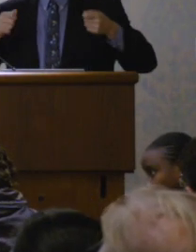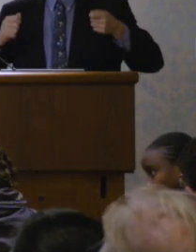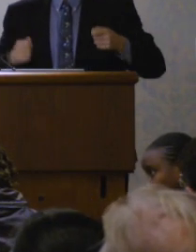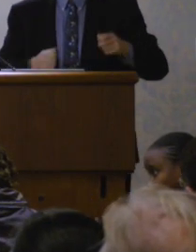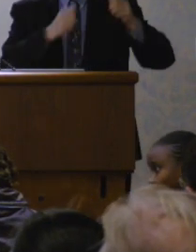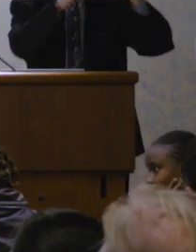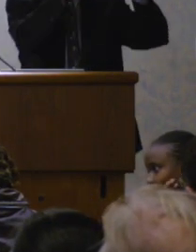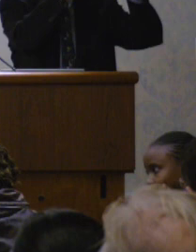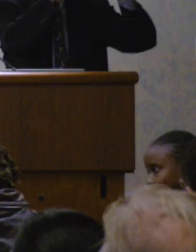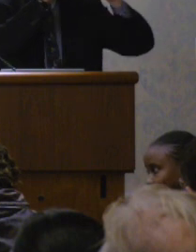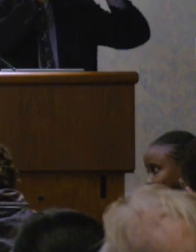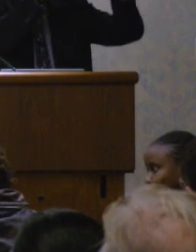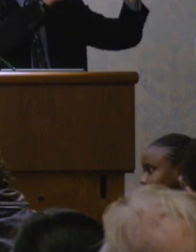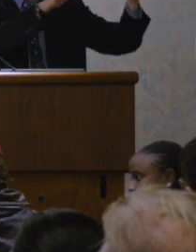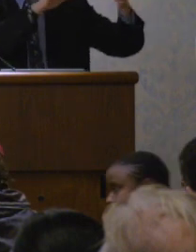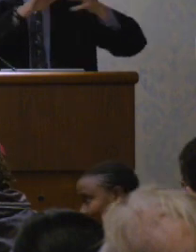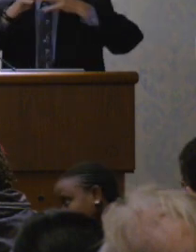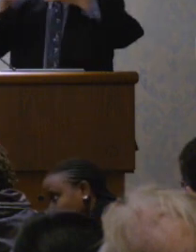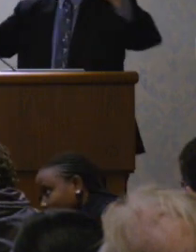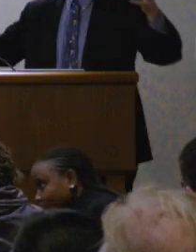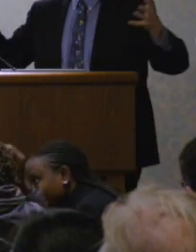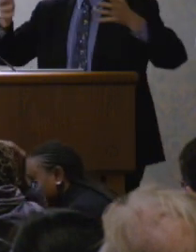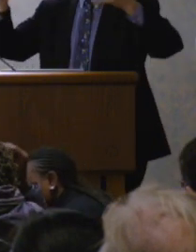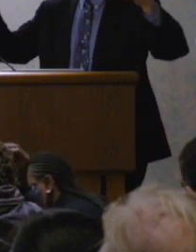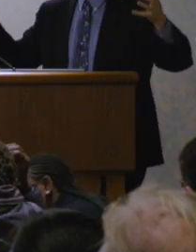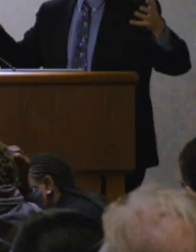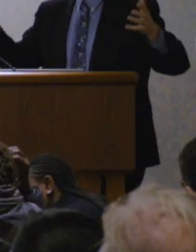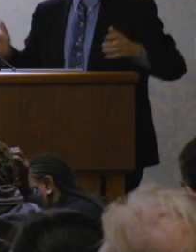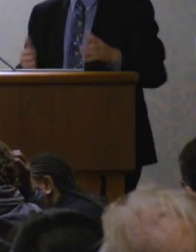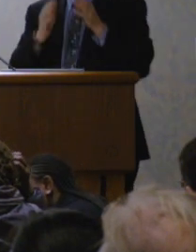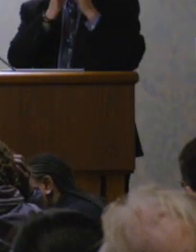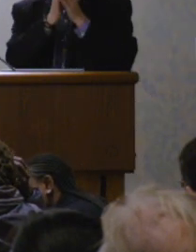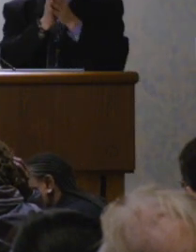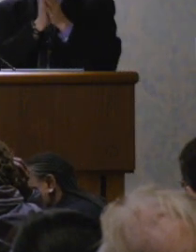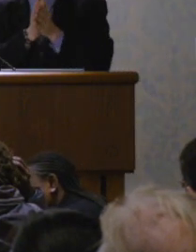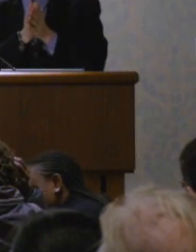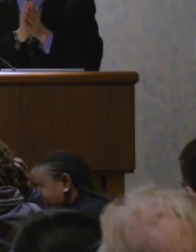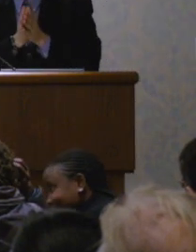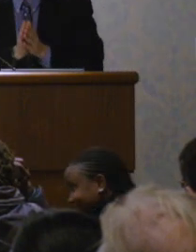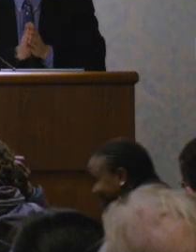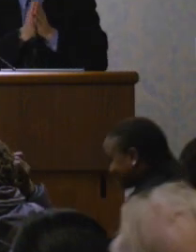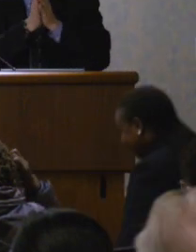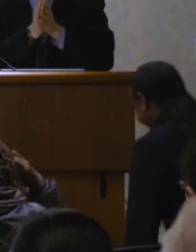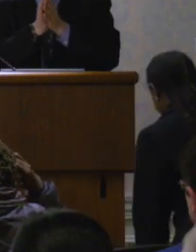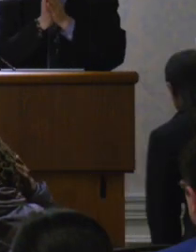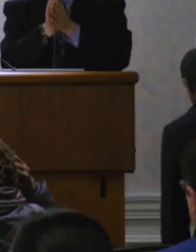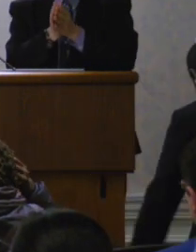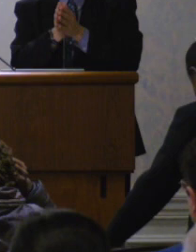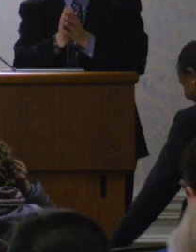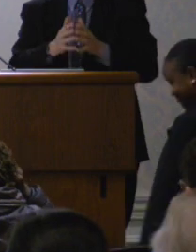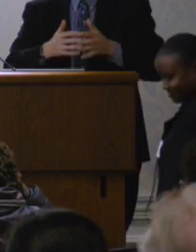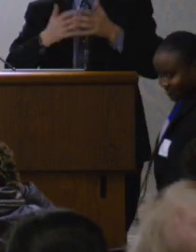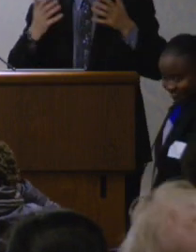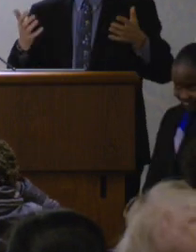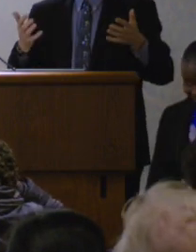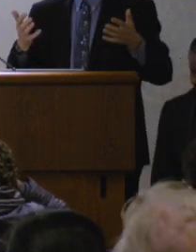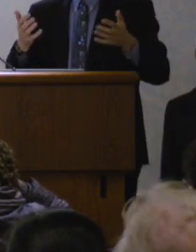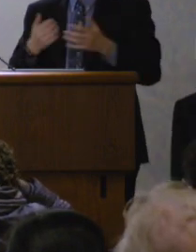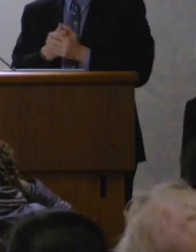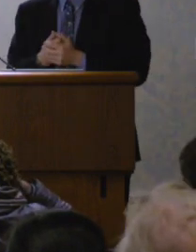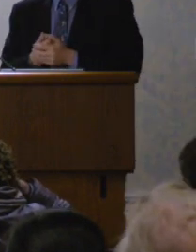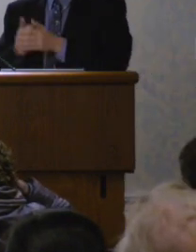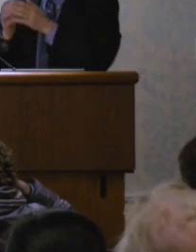to professions partly by money and other material amenities, but they are also attracted by the professionalization of the